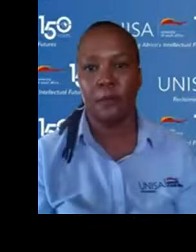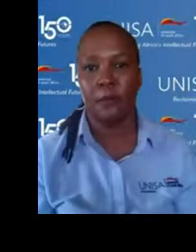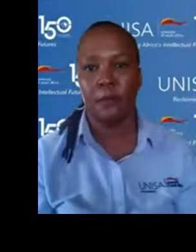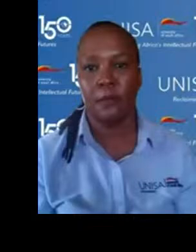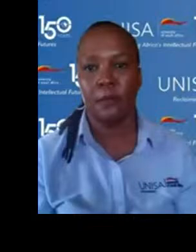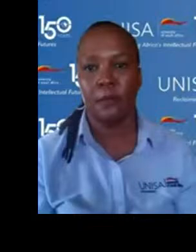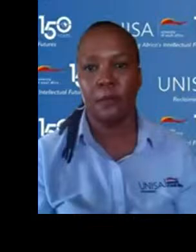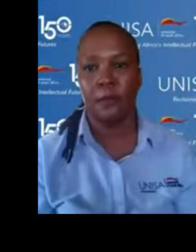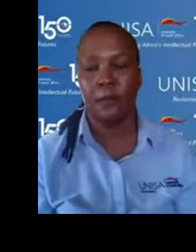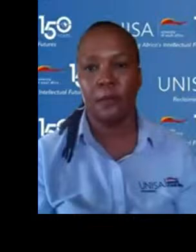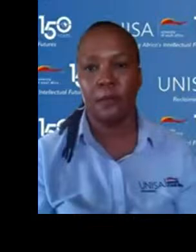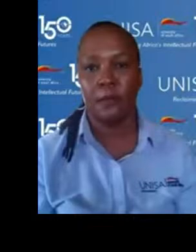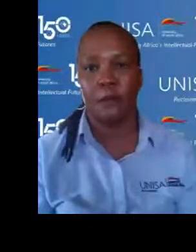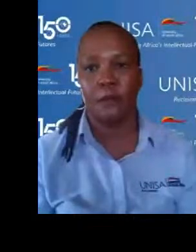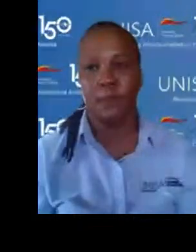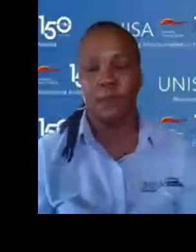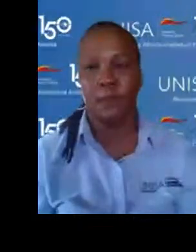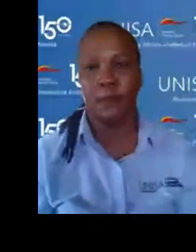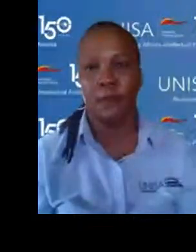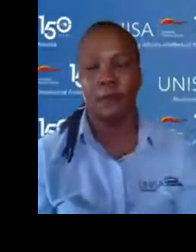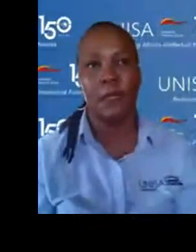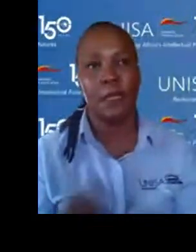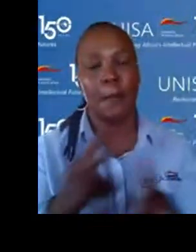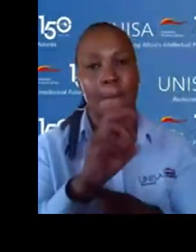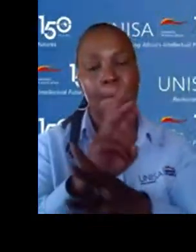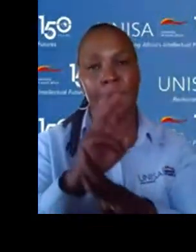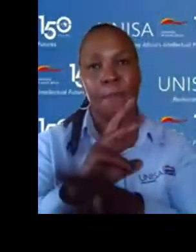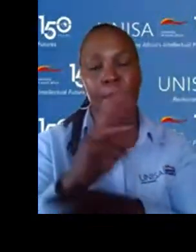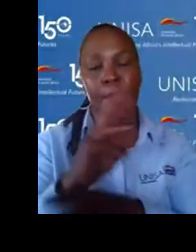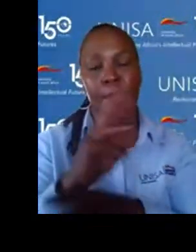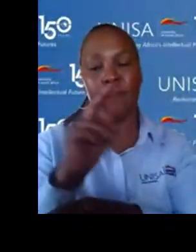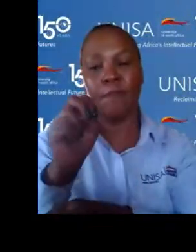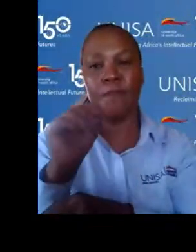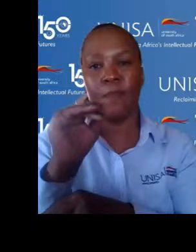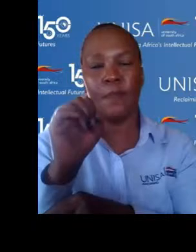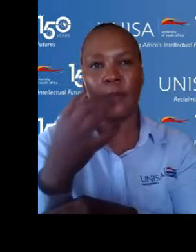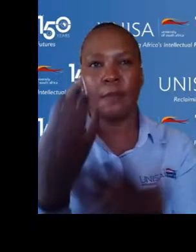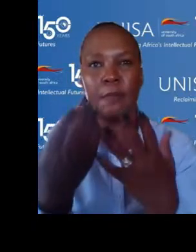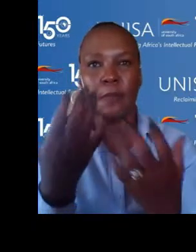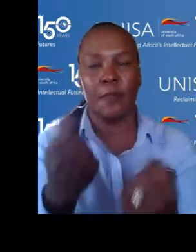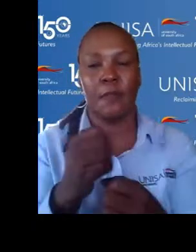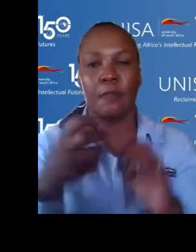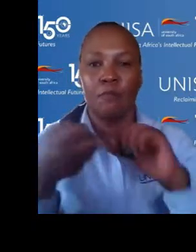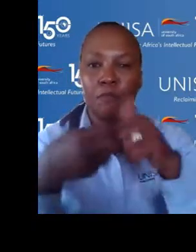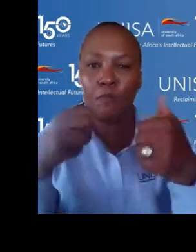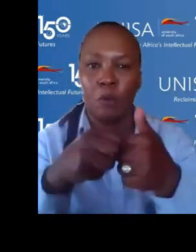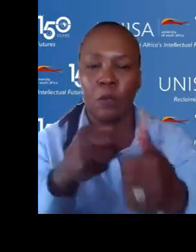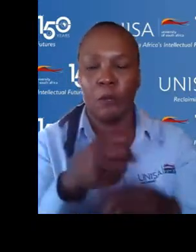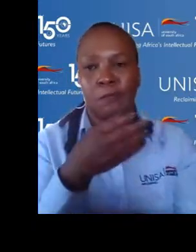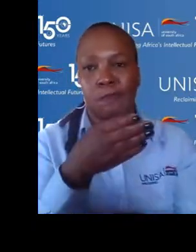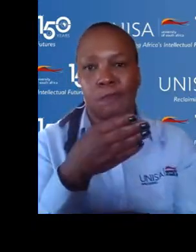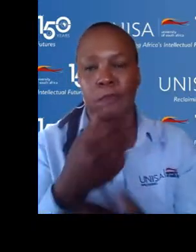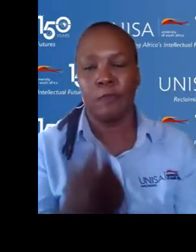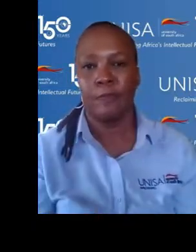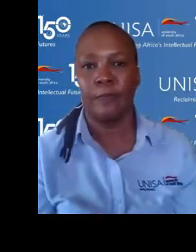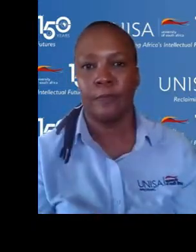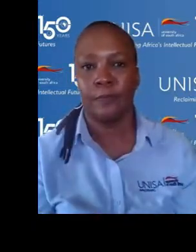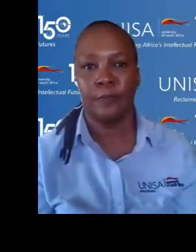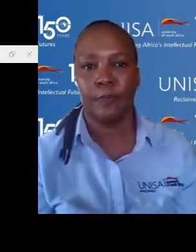You see that Ms. Nwabisa is still in, but her